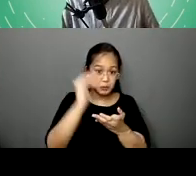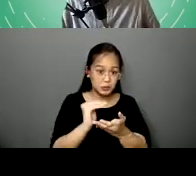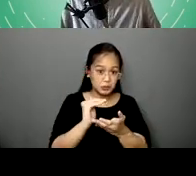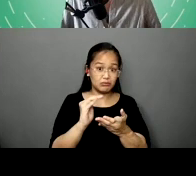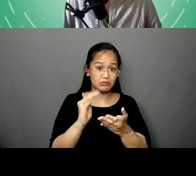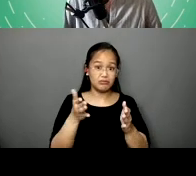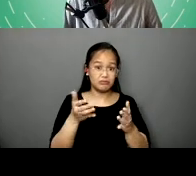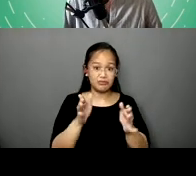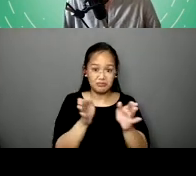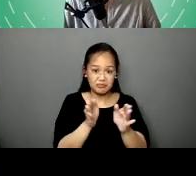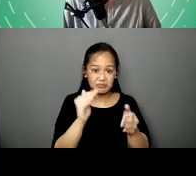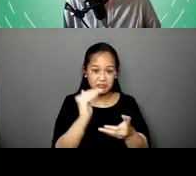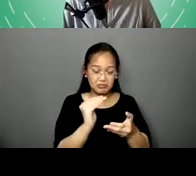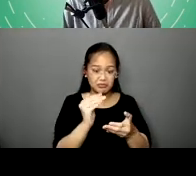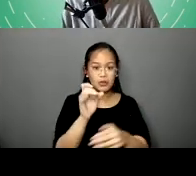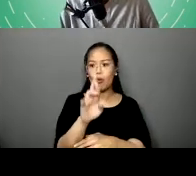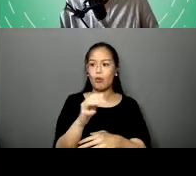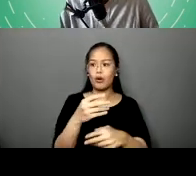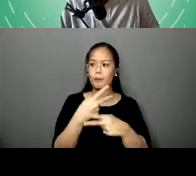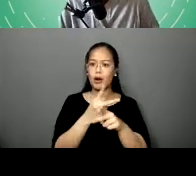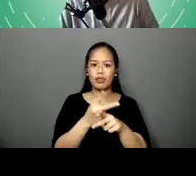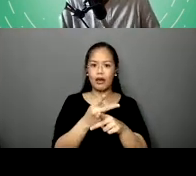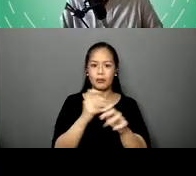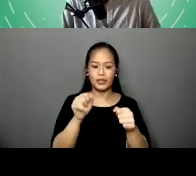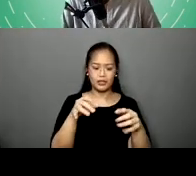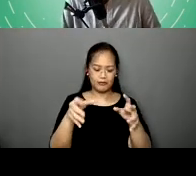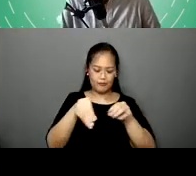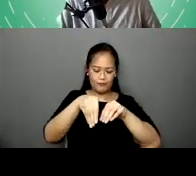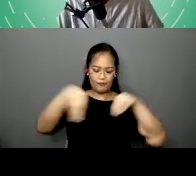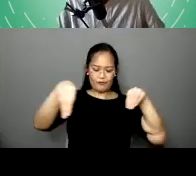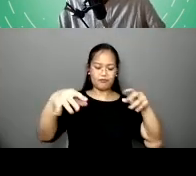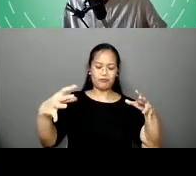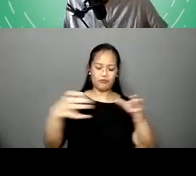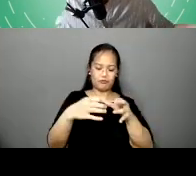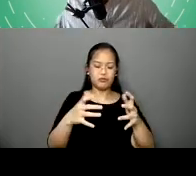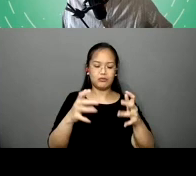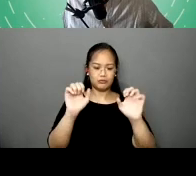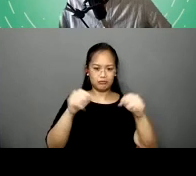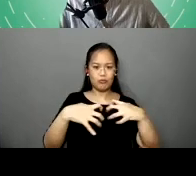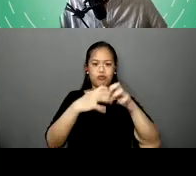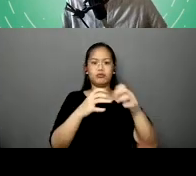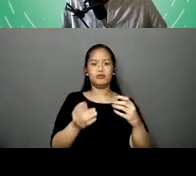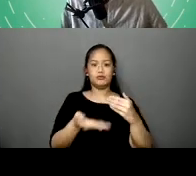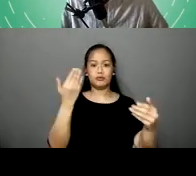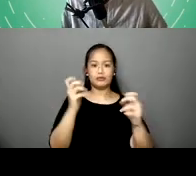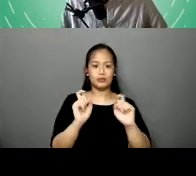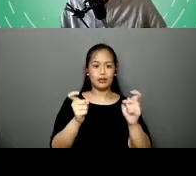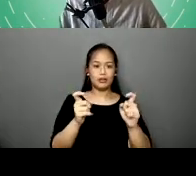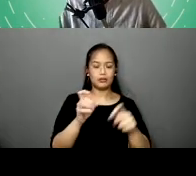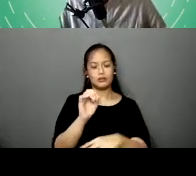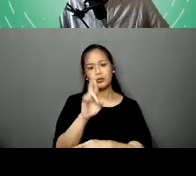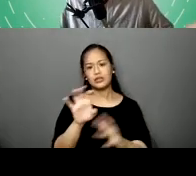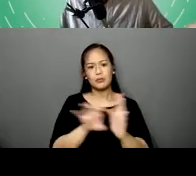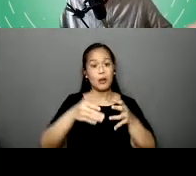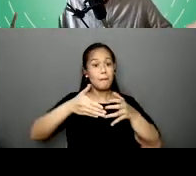product that you can assemble so it's easier? Good example here is flat pack furniture. Instead of having furniture that is large and difficult to